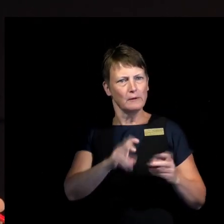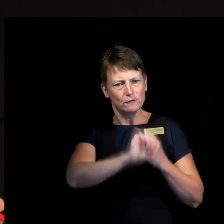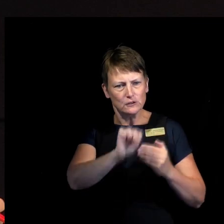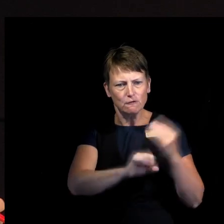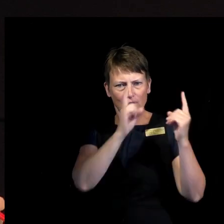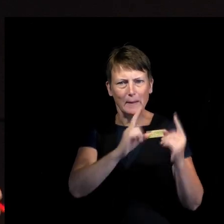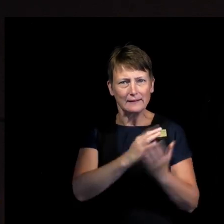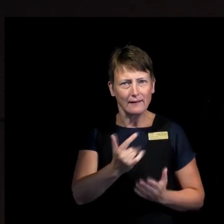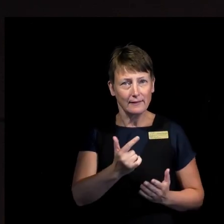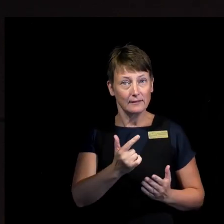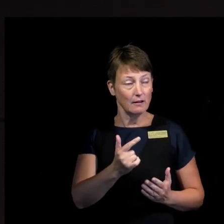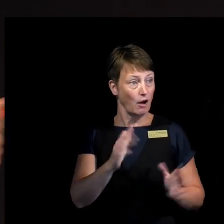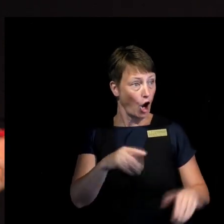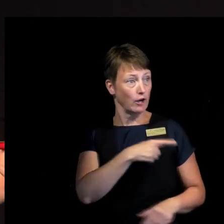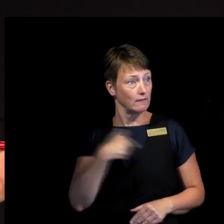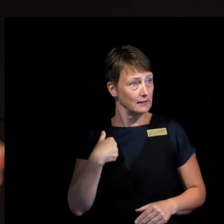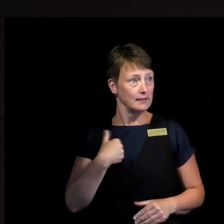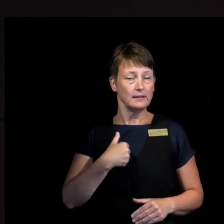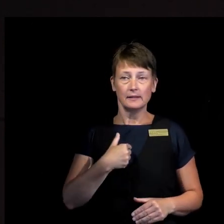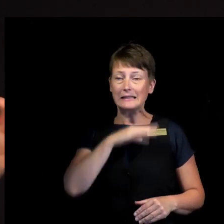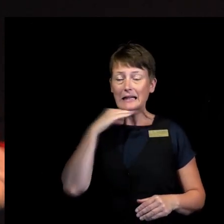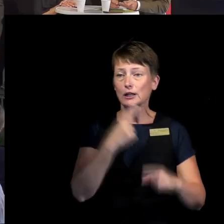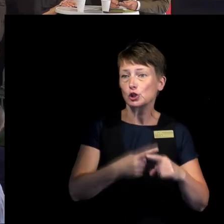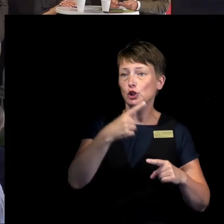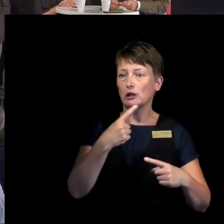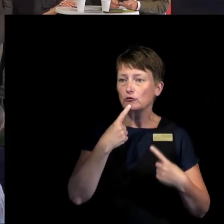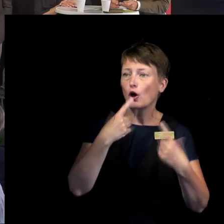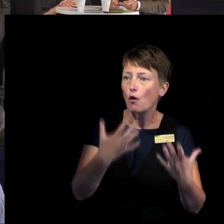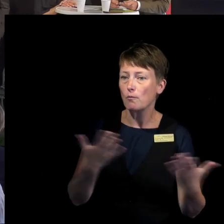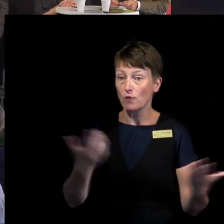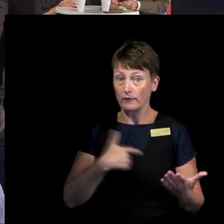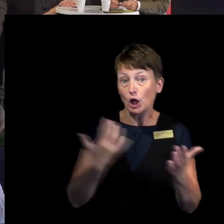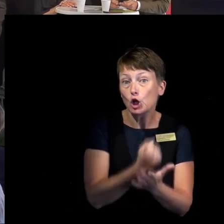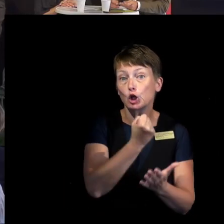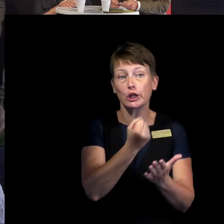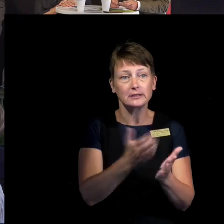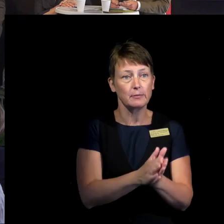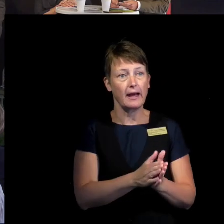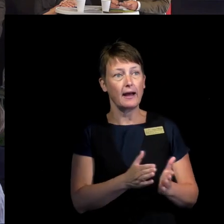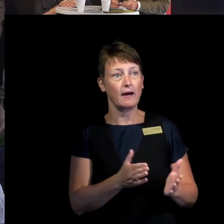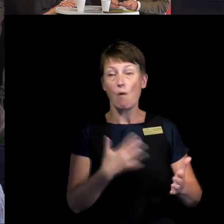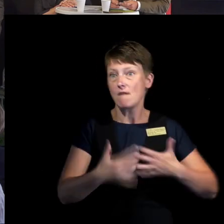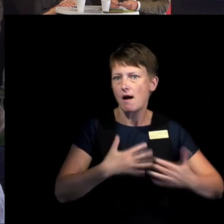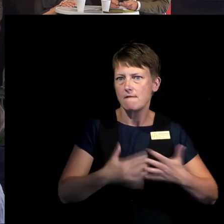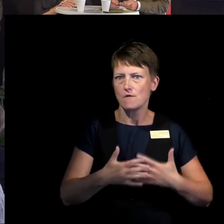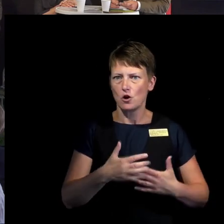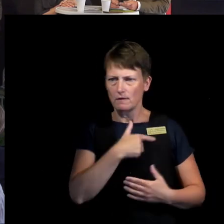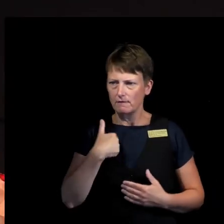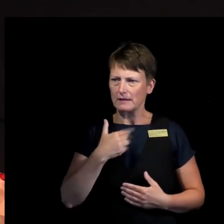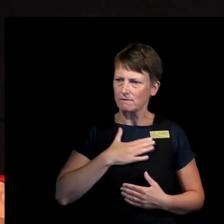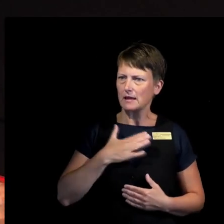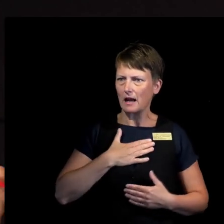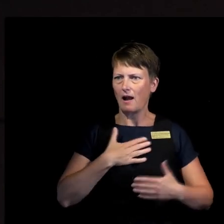good enough at communicating the successes and the incentives in the human rights